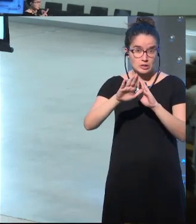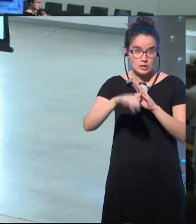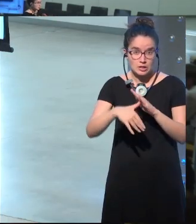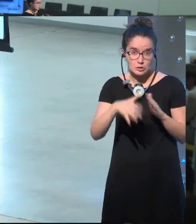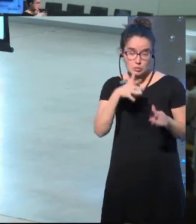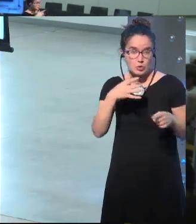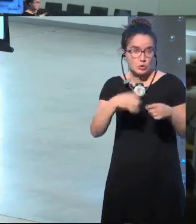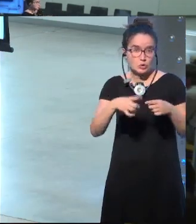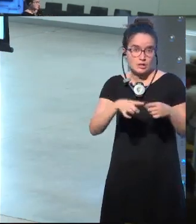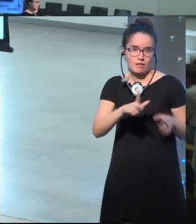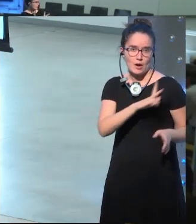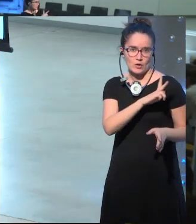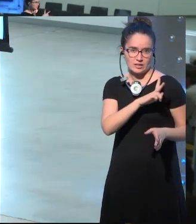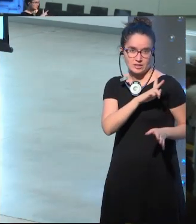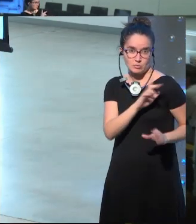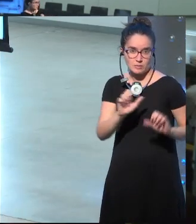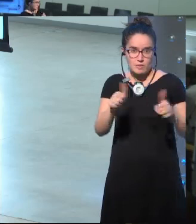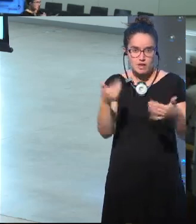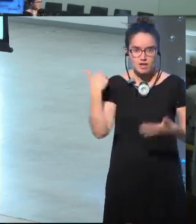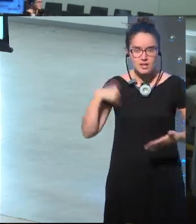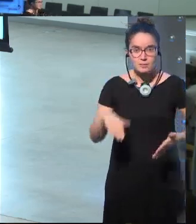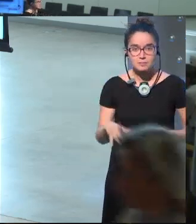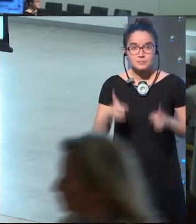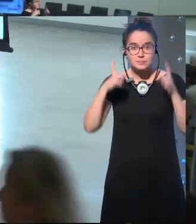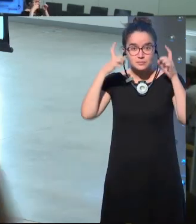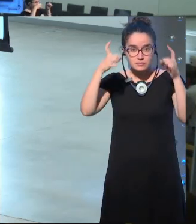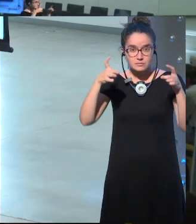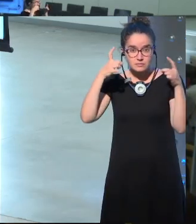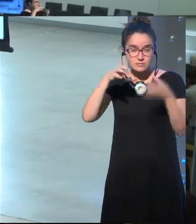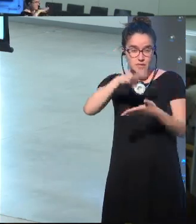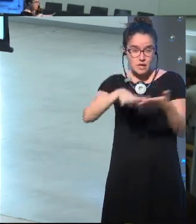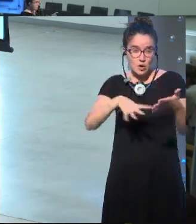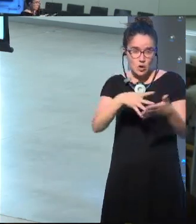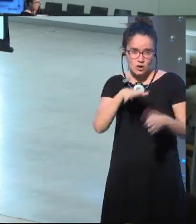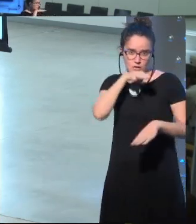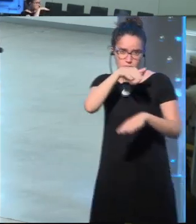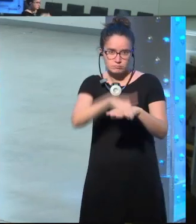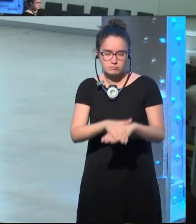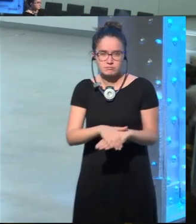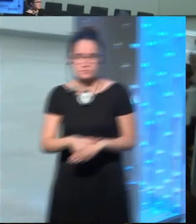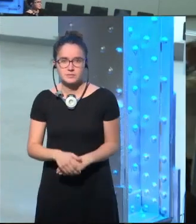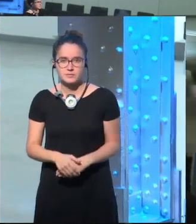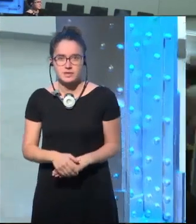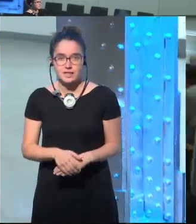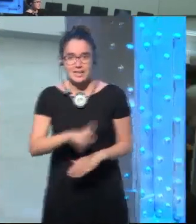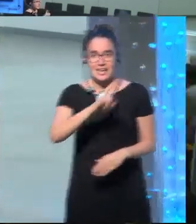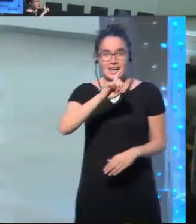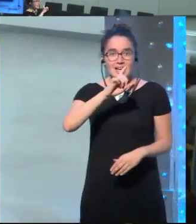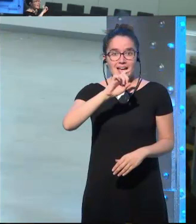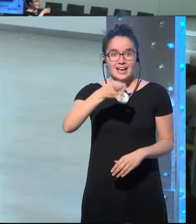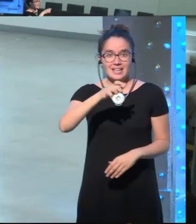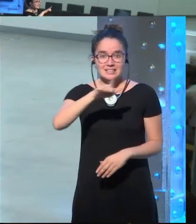We are lagging behind around 10 minutes, but we are going to start the session and try to comply with